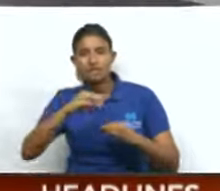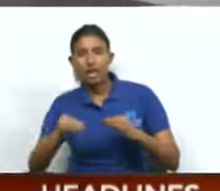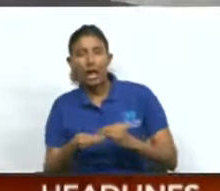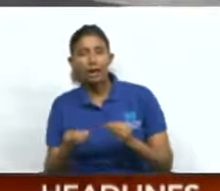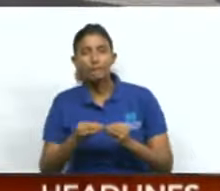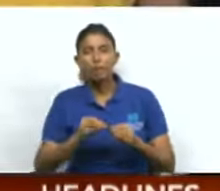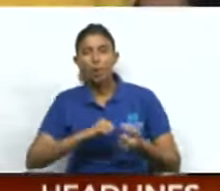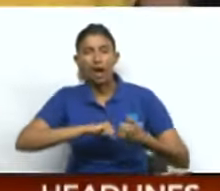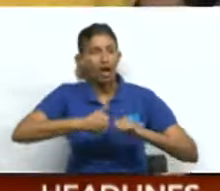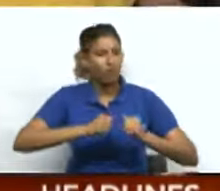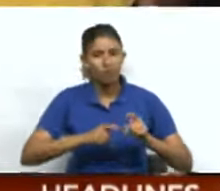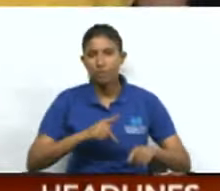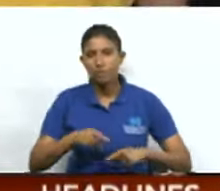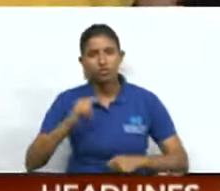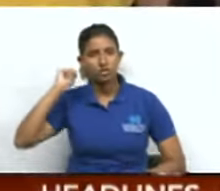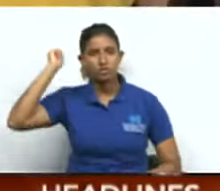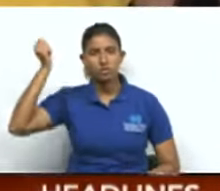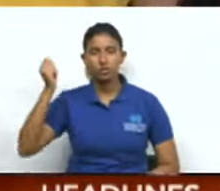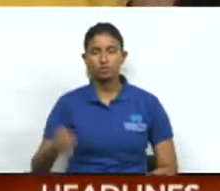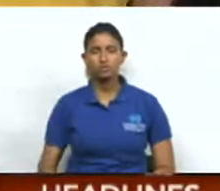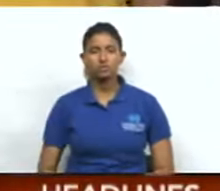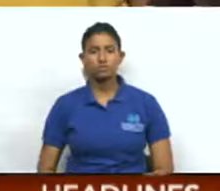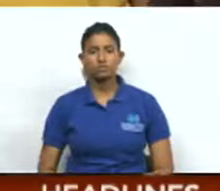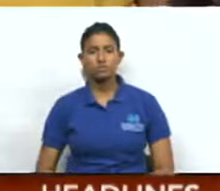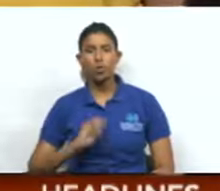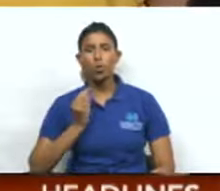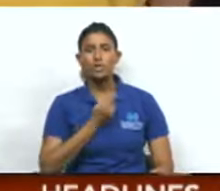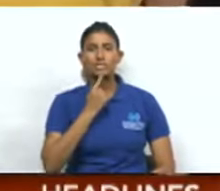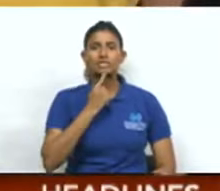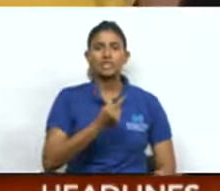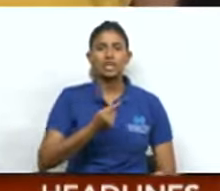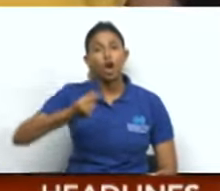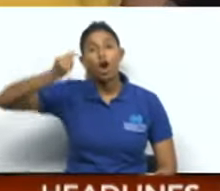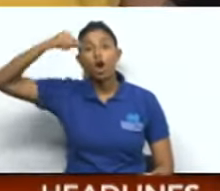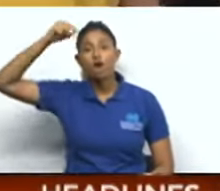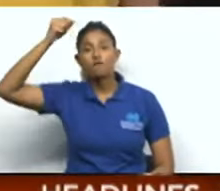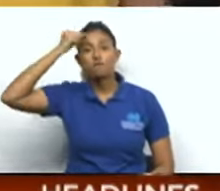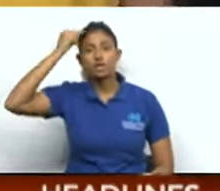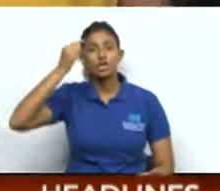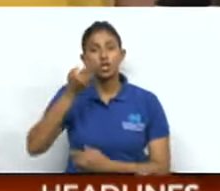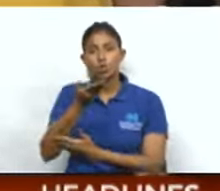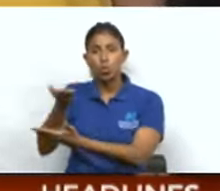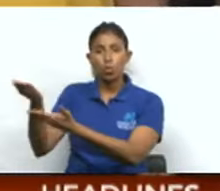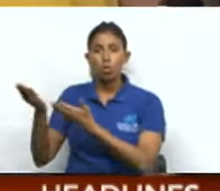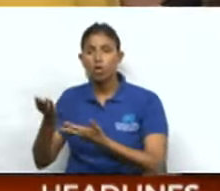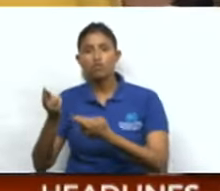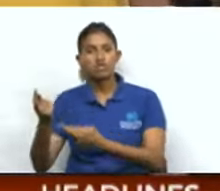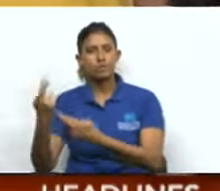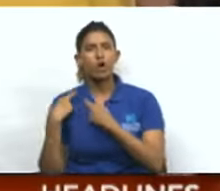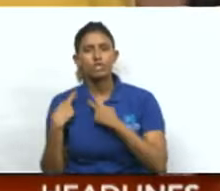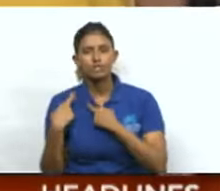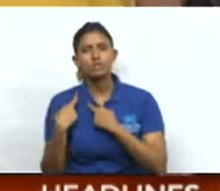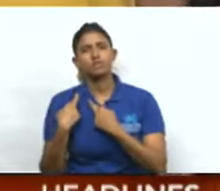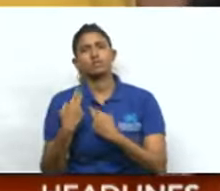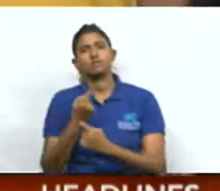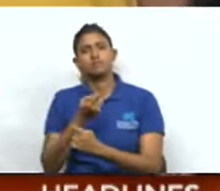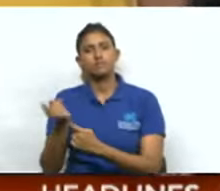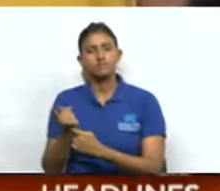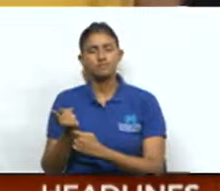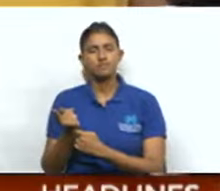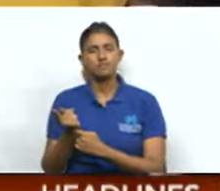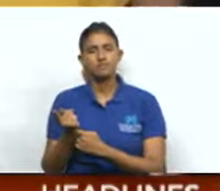country. We are saying to the government they have a moral duty and